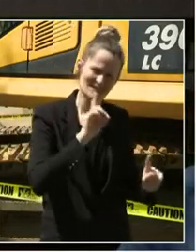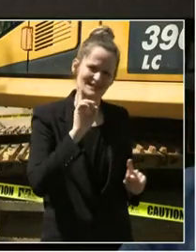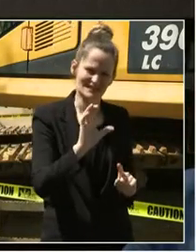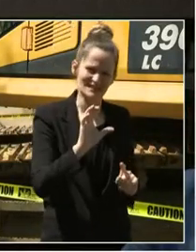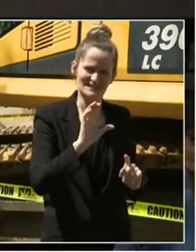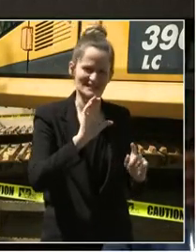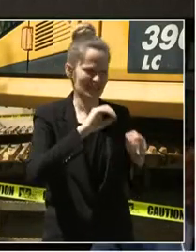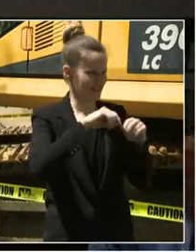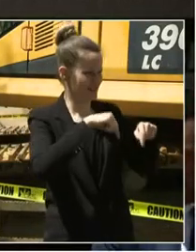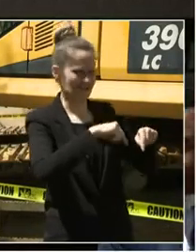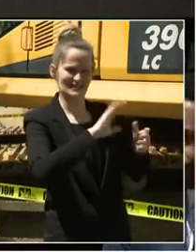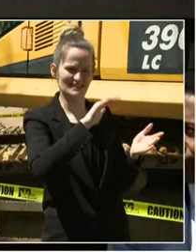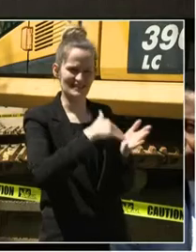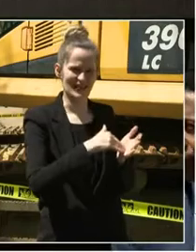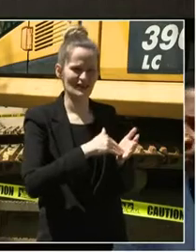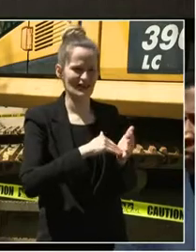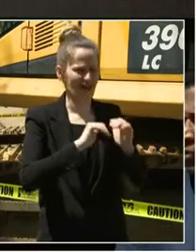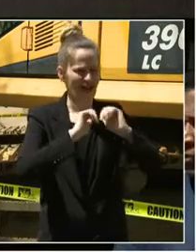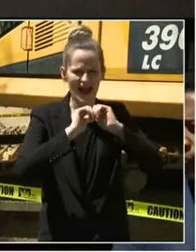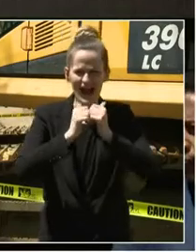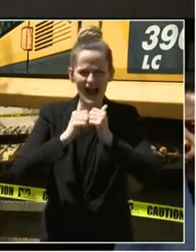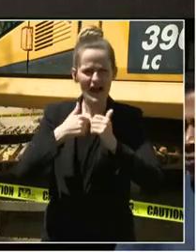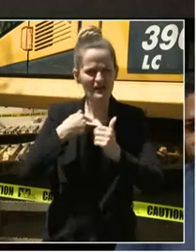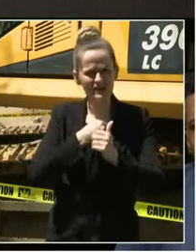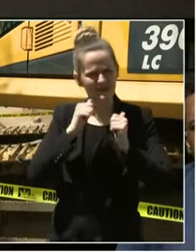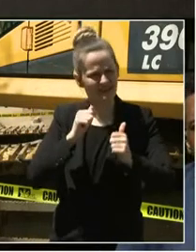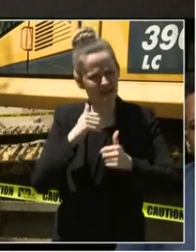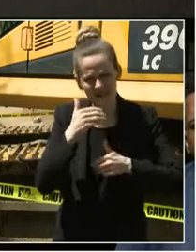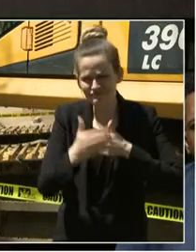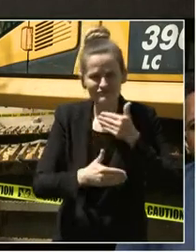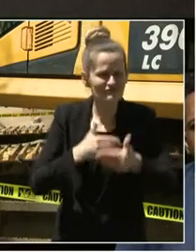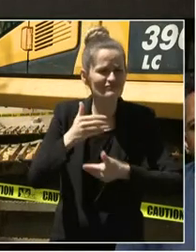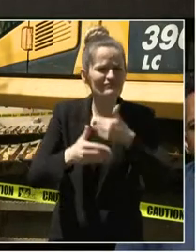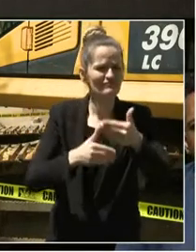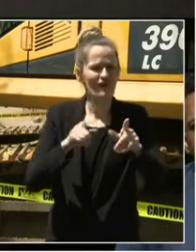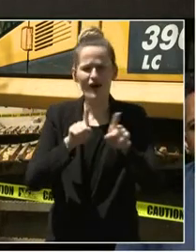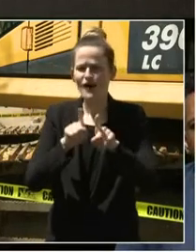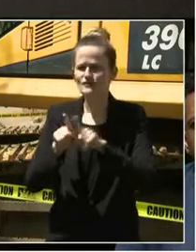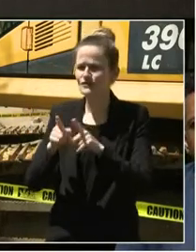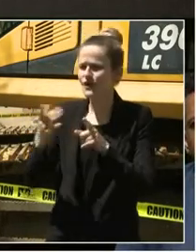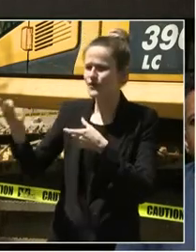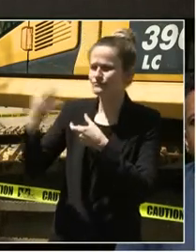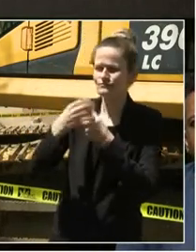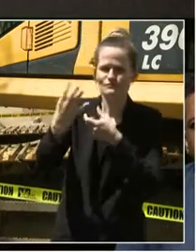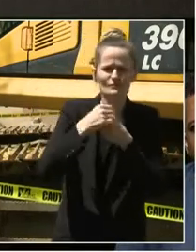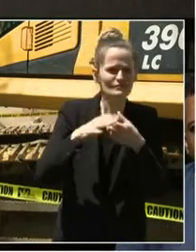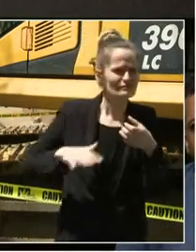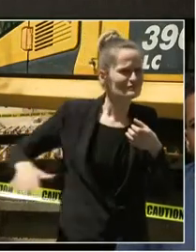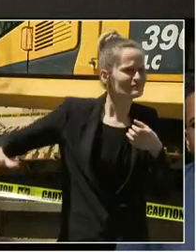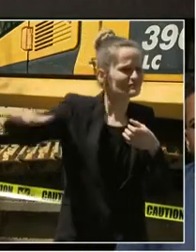of Columbia and in the surrounding areas. So, ladies and gentlemen, this is going to be a